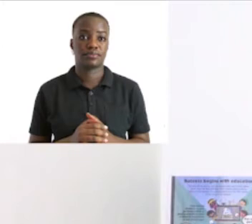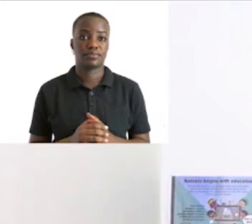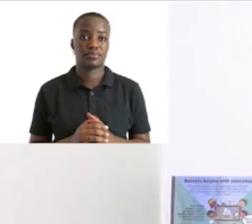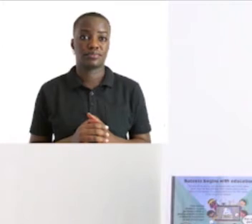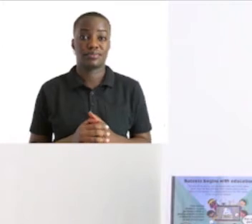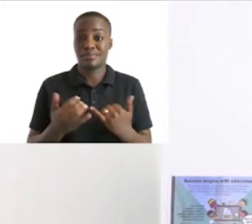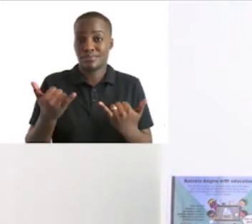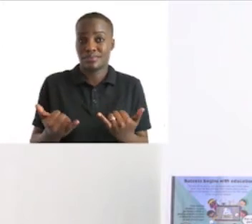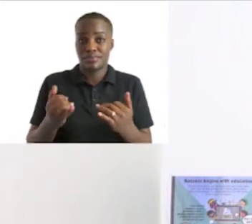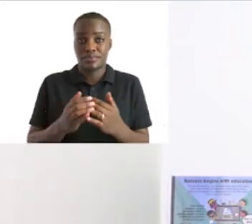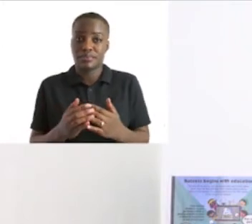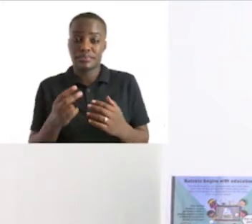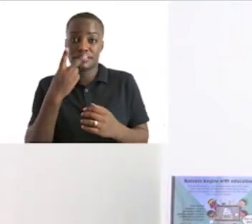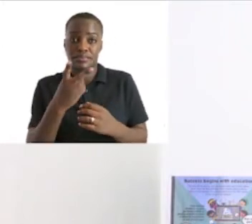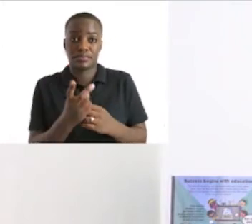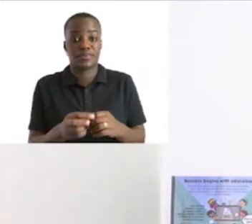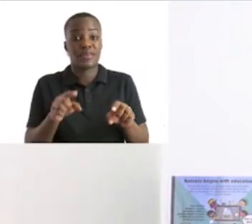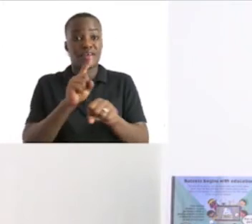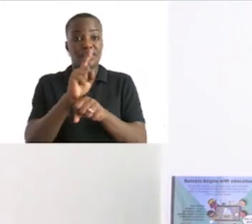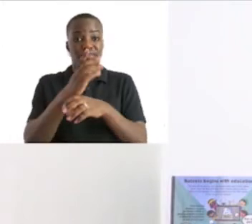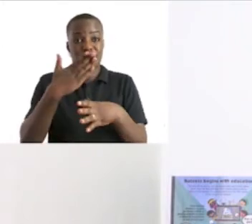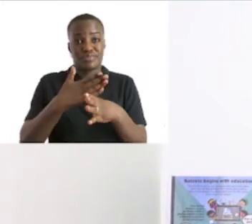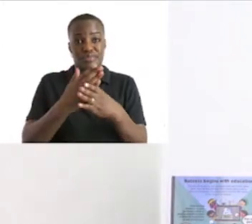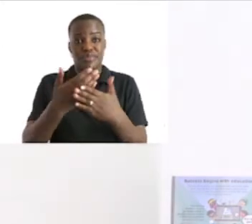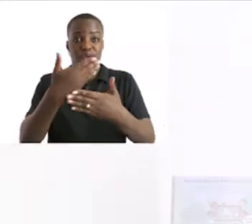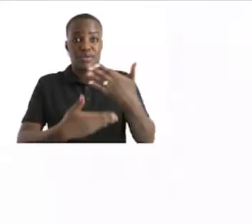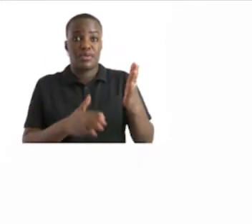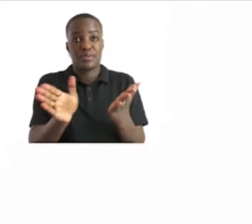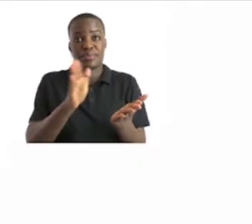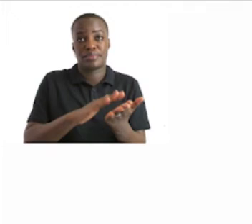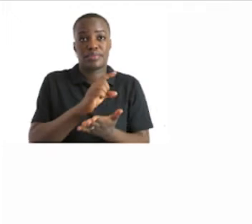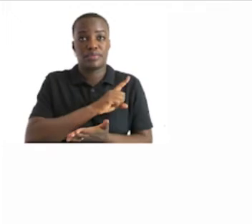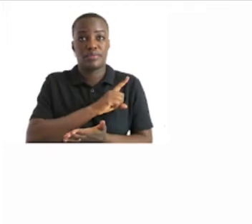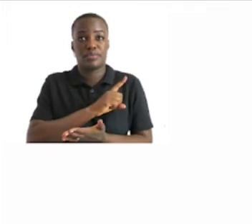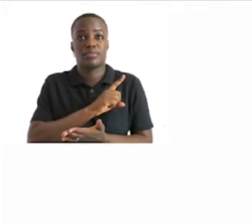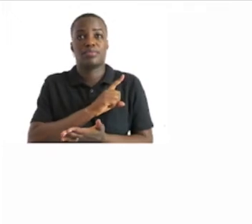Let us now take a look at our first exercise on page 14.